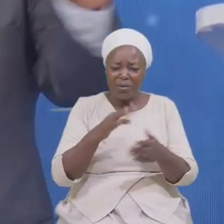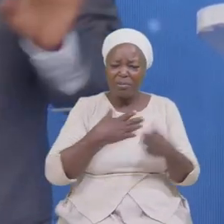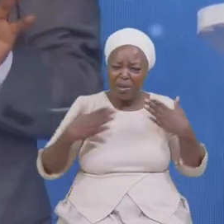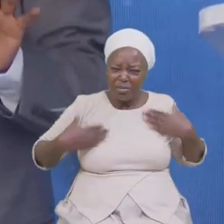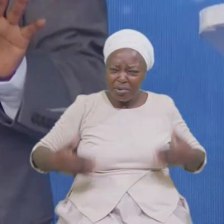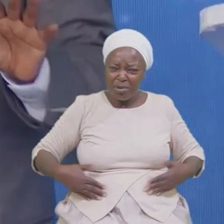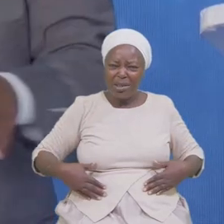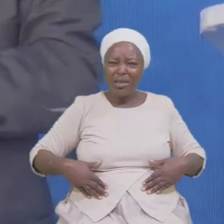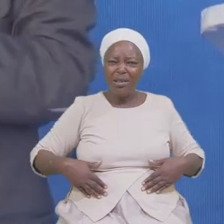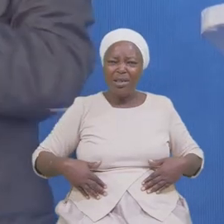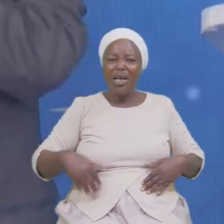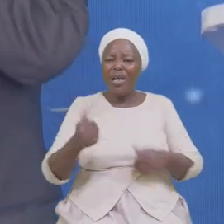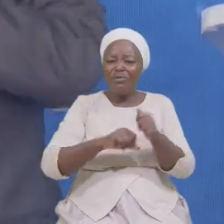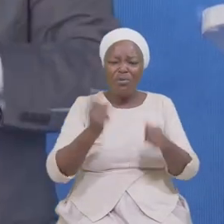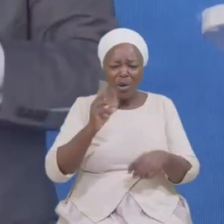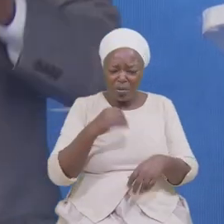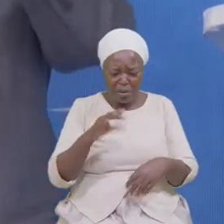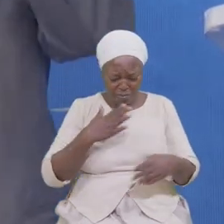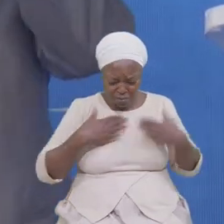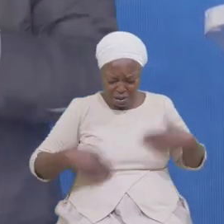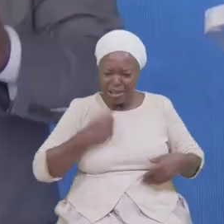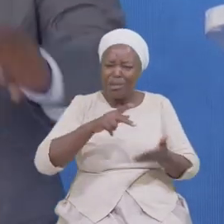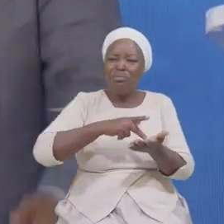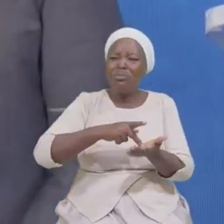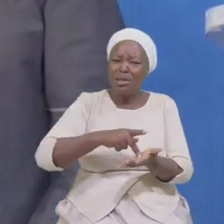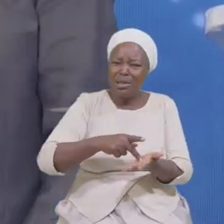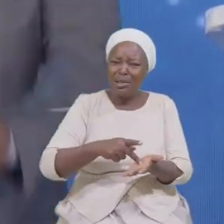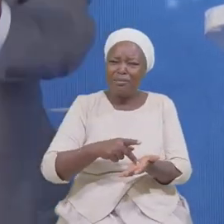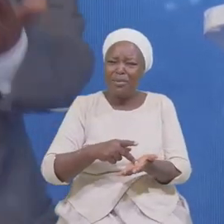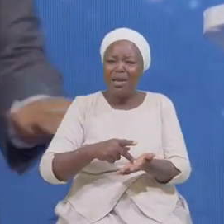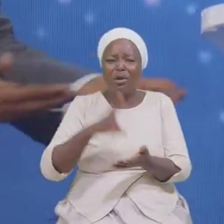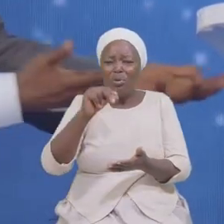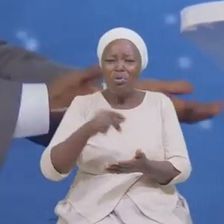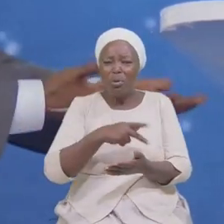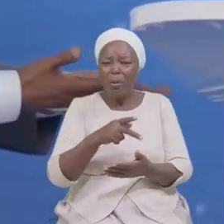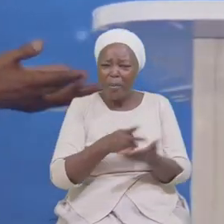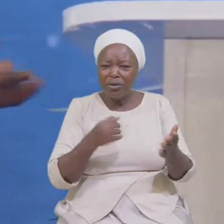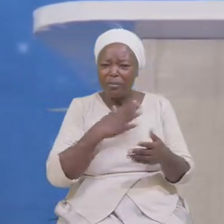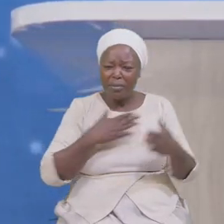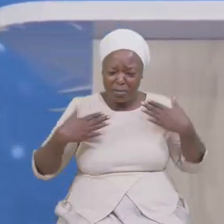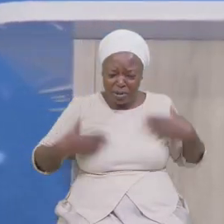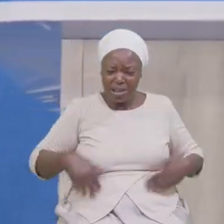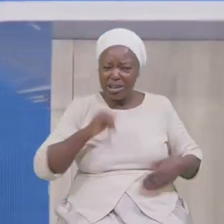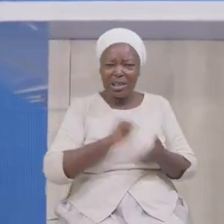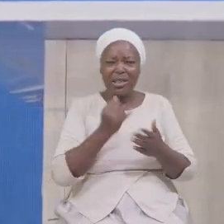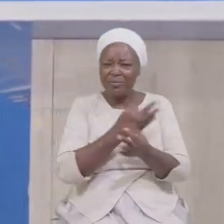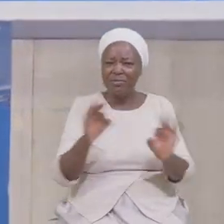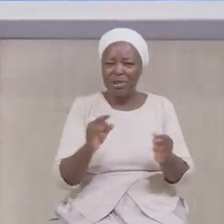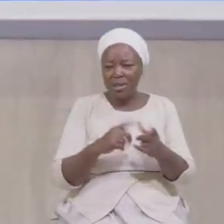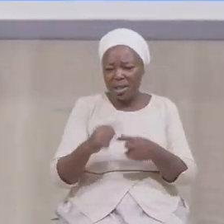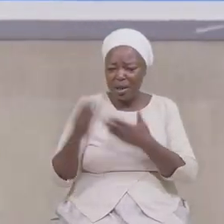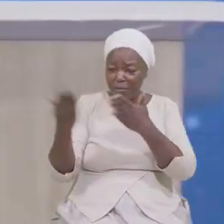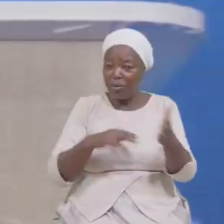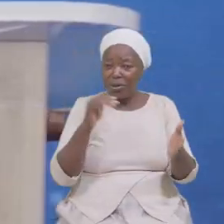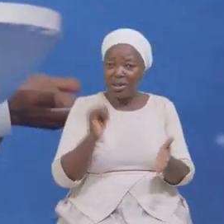been poisoned. There was no part of my body that was free." And then I brought the medical report to